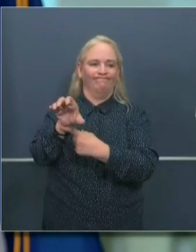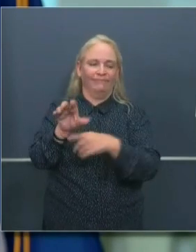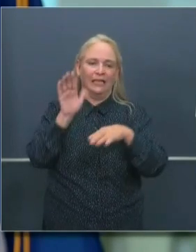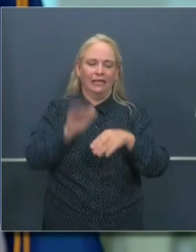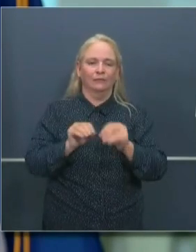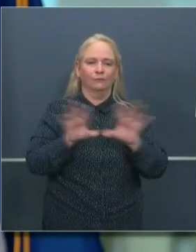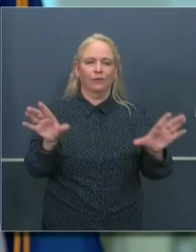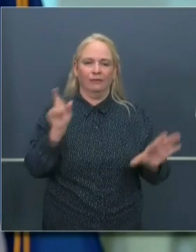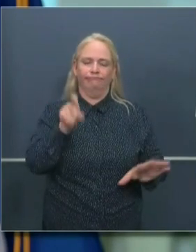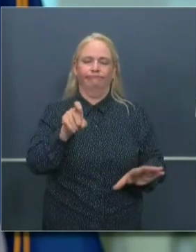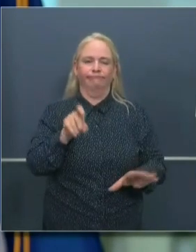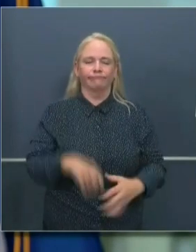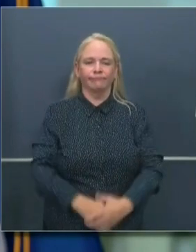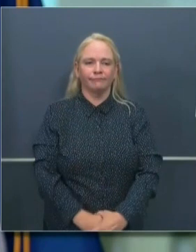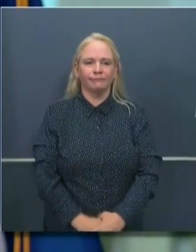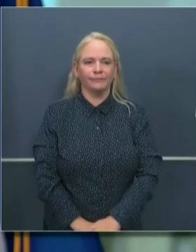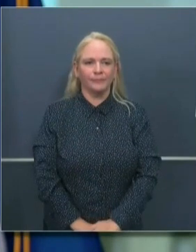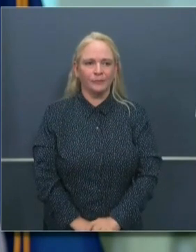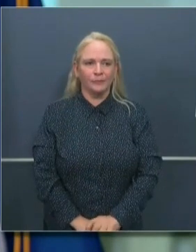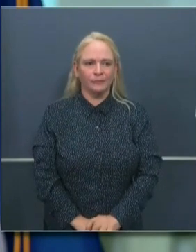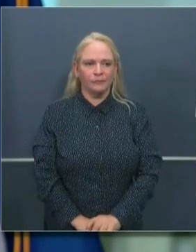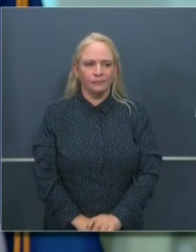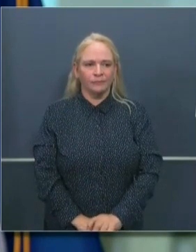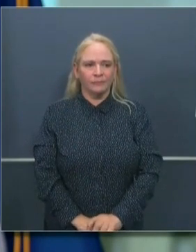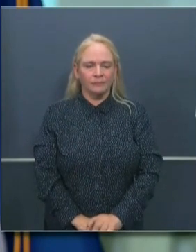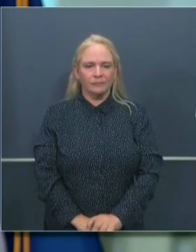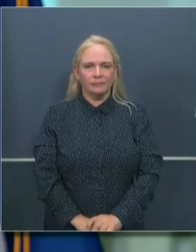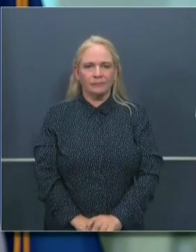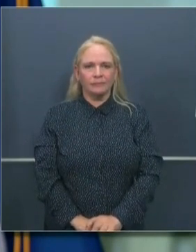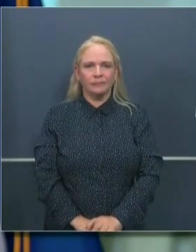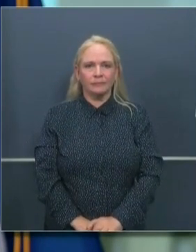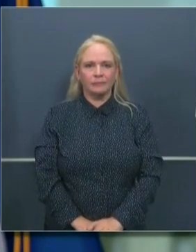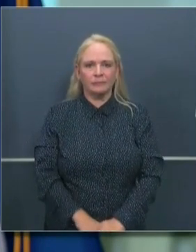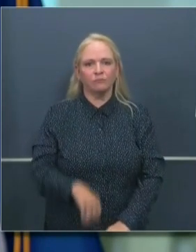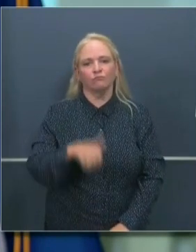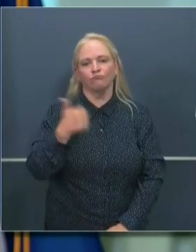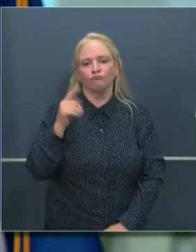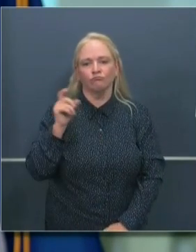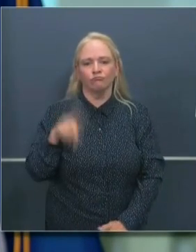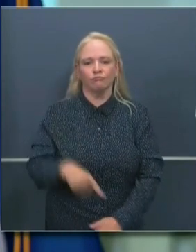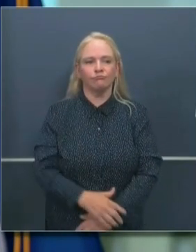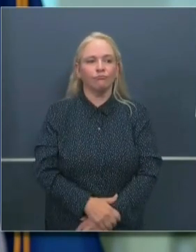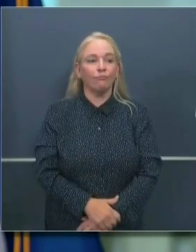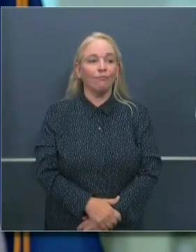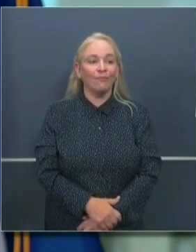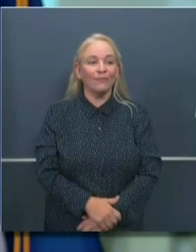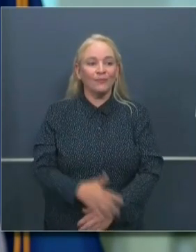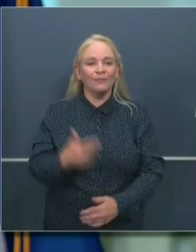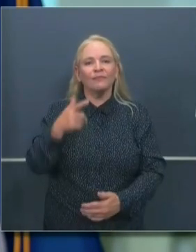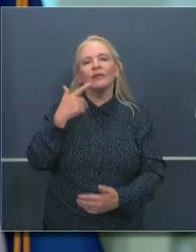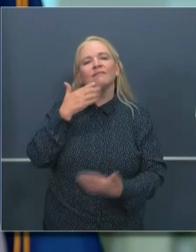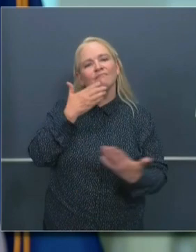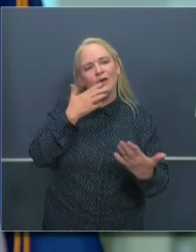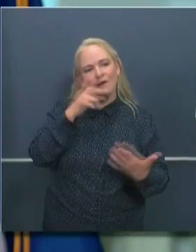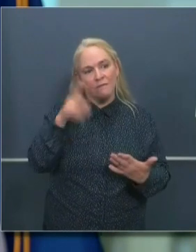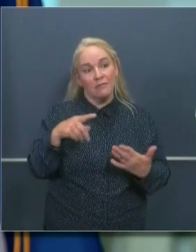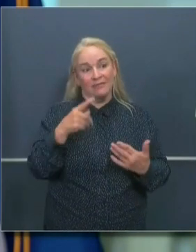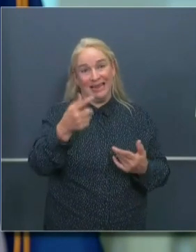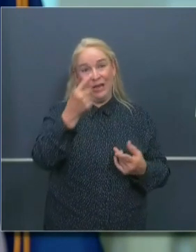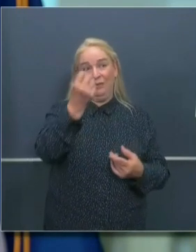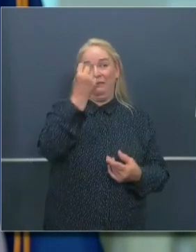Hi, Governor. Thanks for taking the question. Given the alarming numbers that you just reported, what do you say to critics who suggest